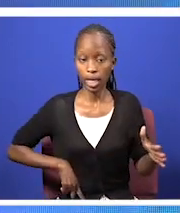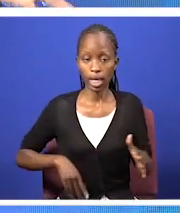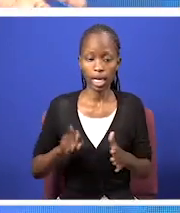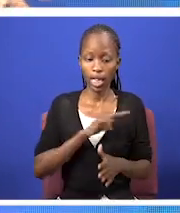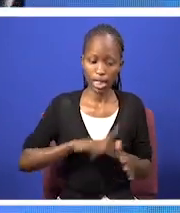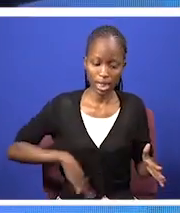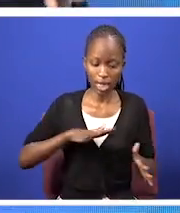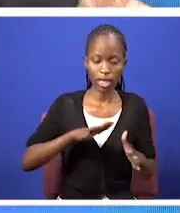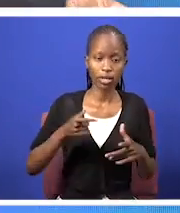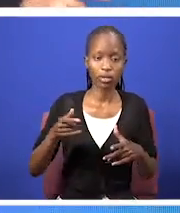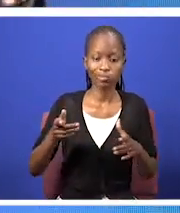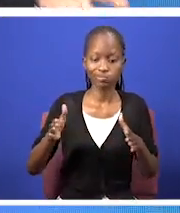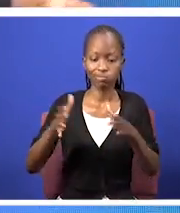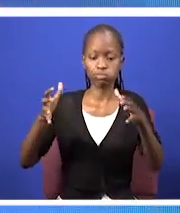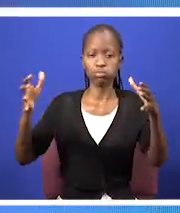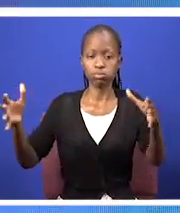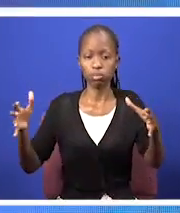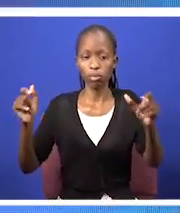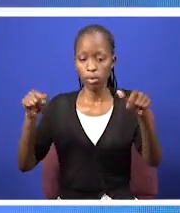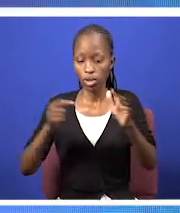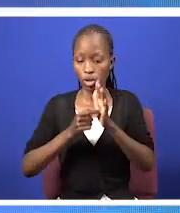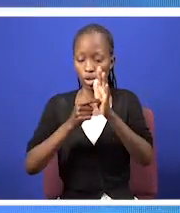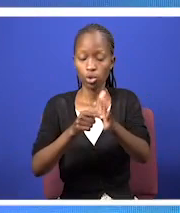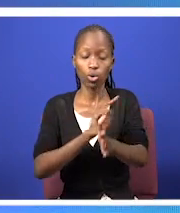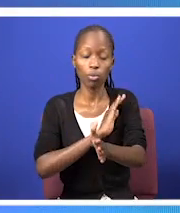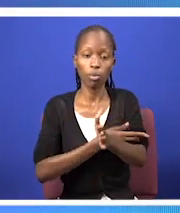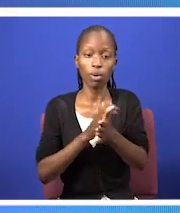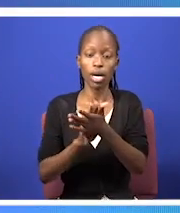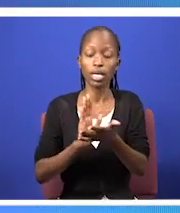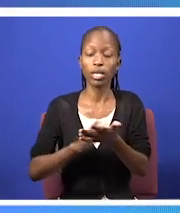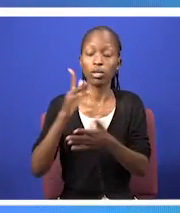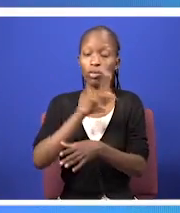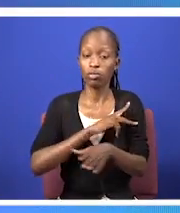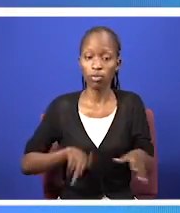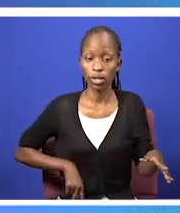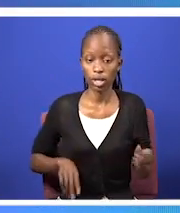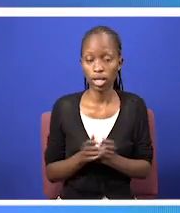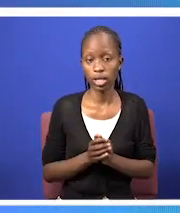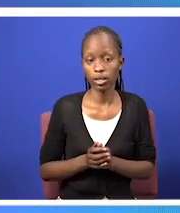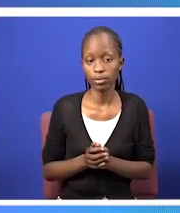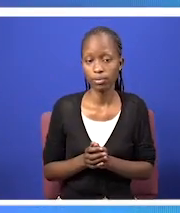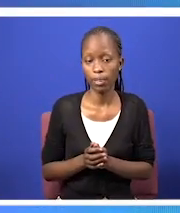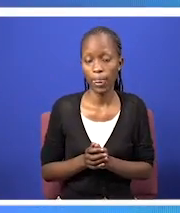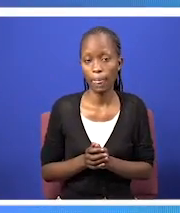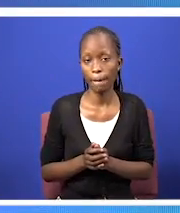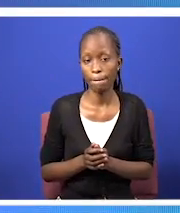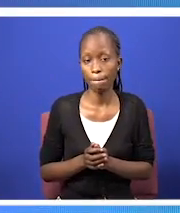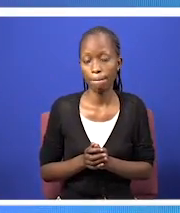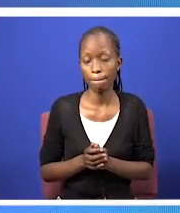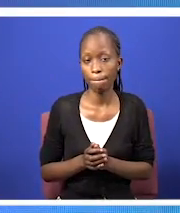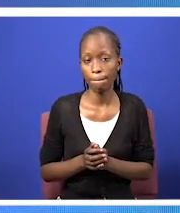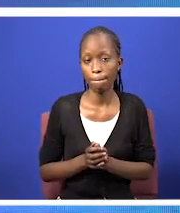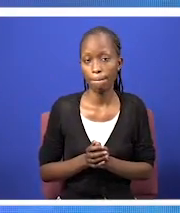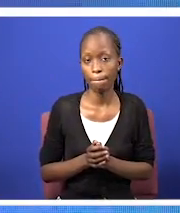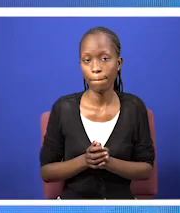must expand. It must showcase its power and the glory of its king. It must replicate itself in every single